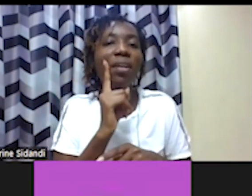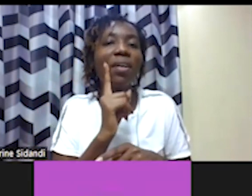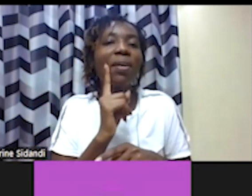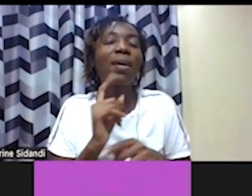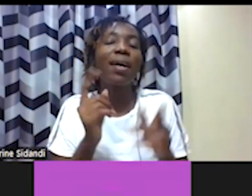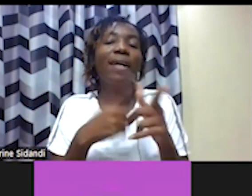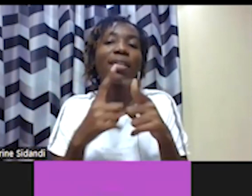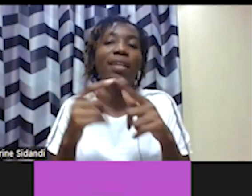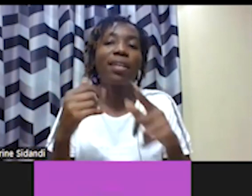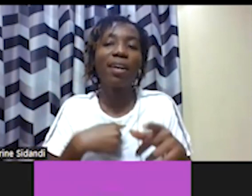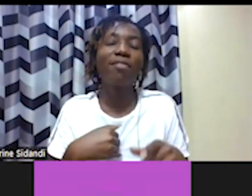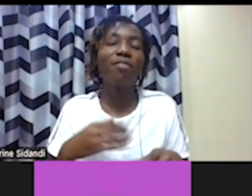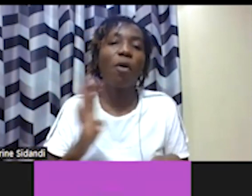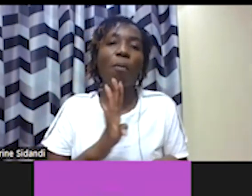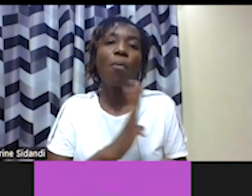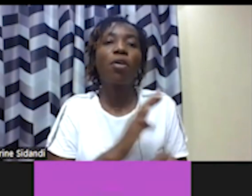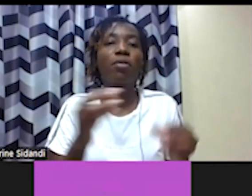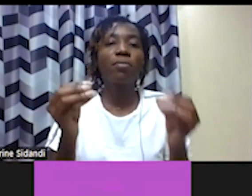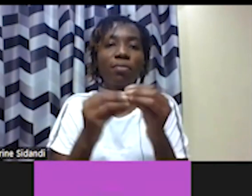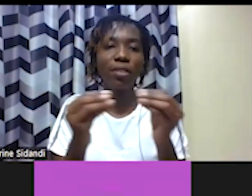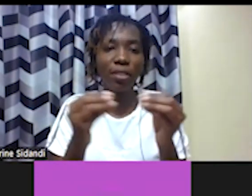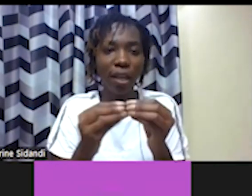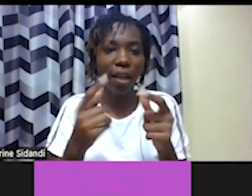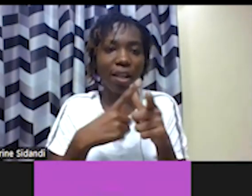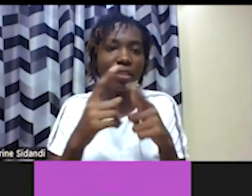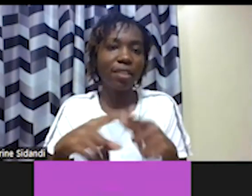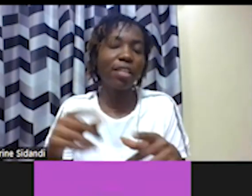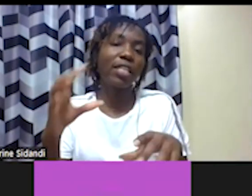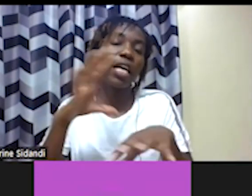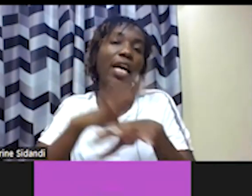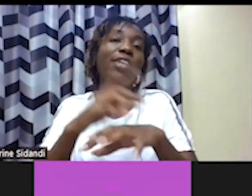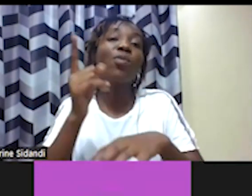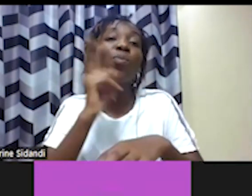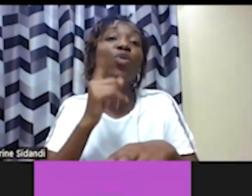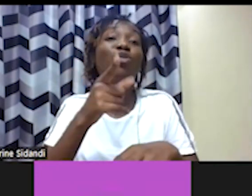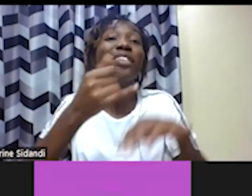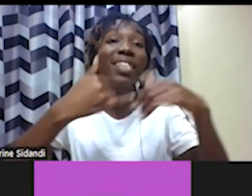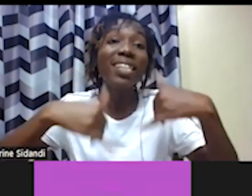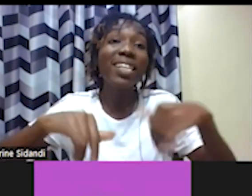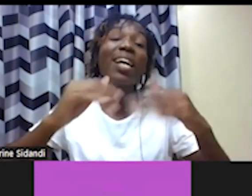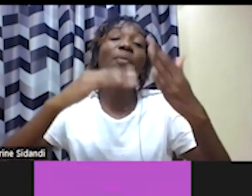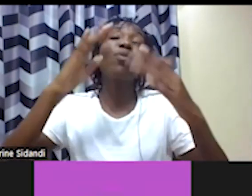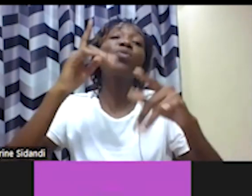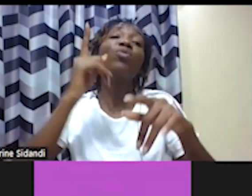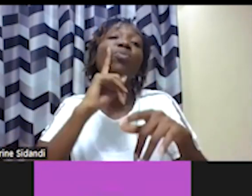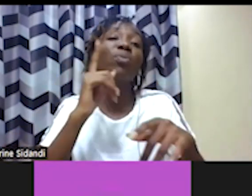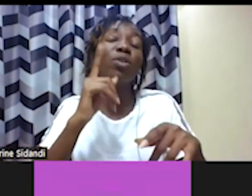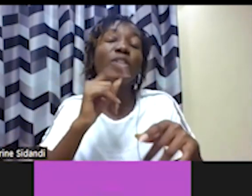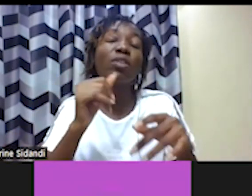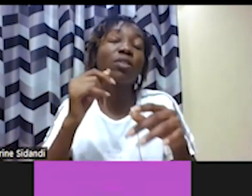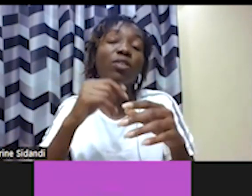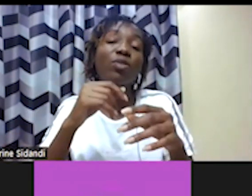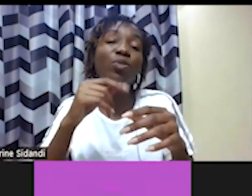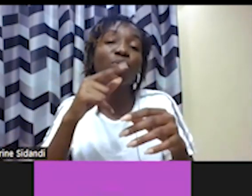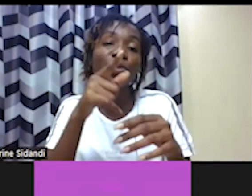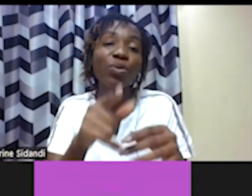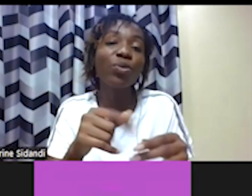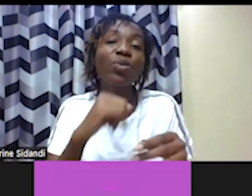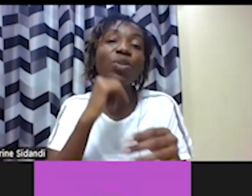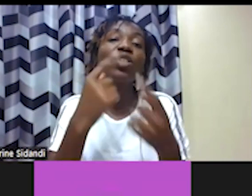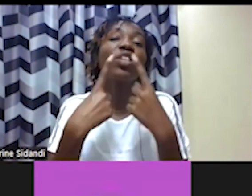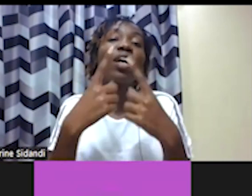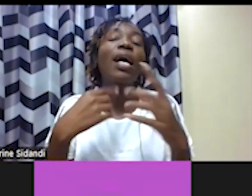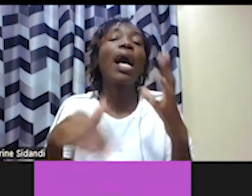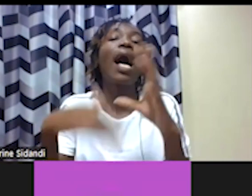meeting and get it tomorrow. Try as much as possible not to discuss an outcome after